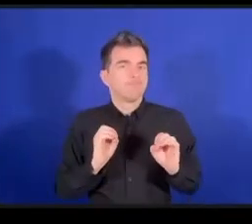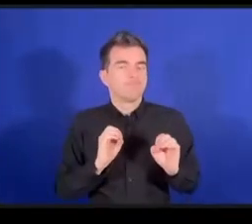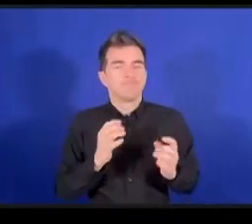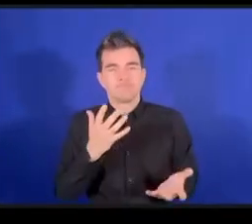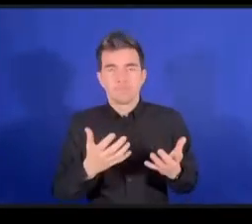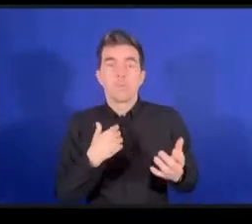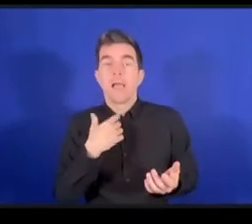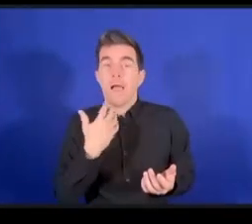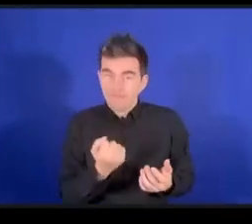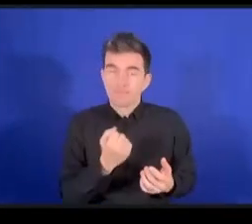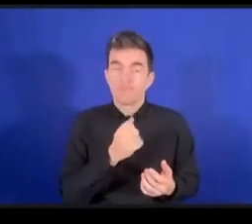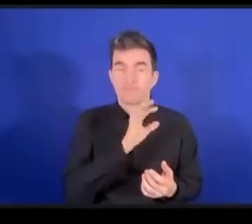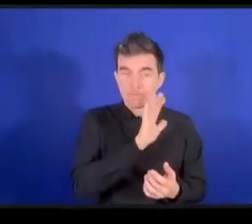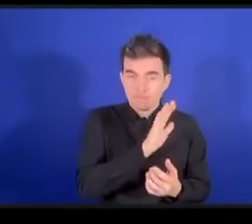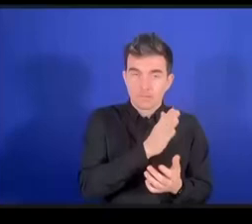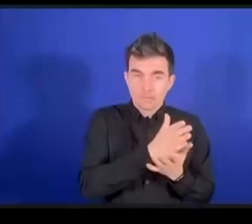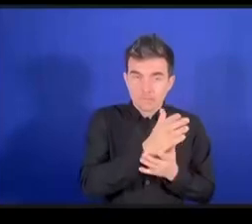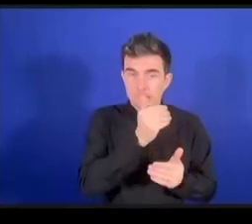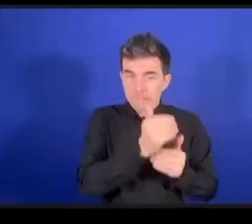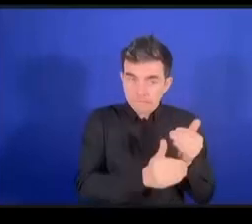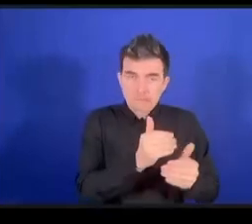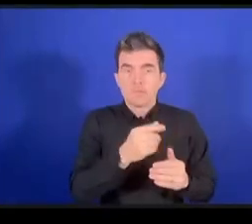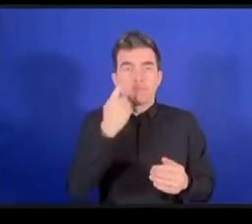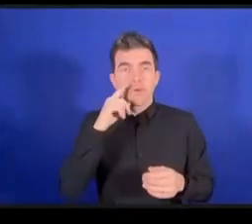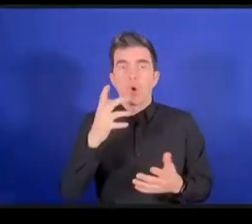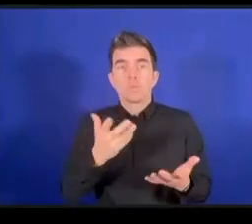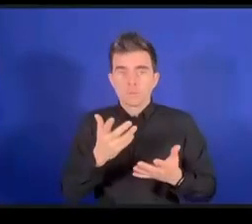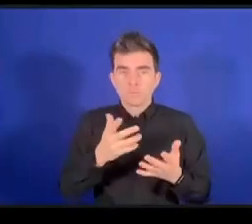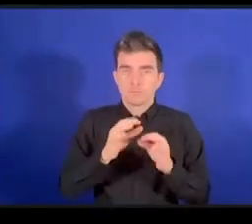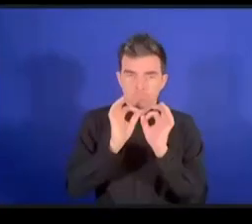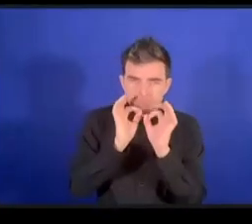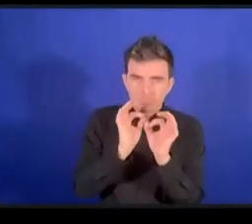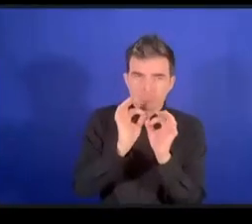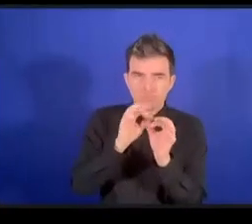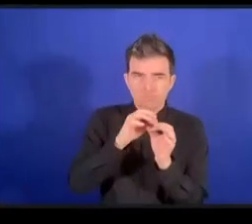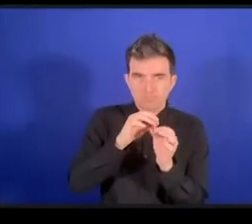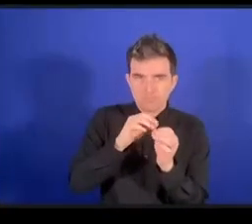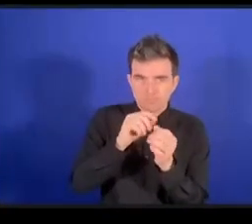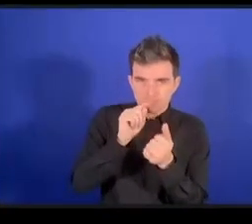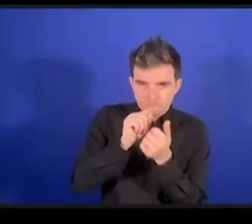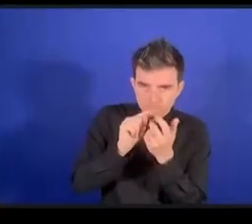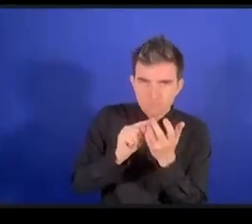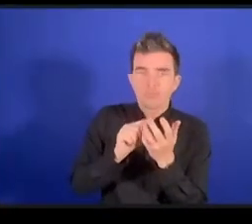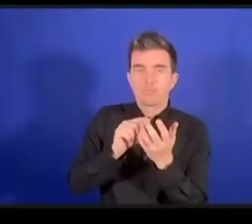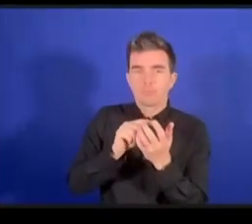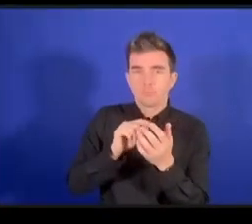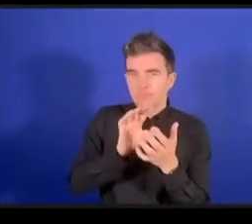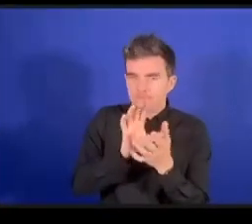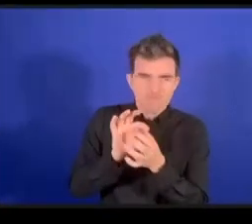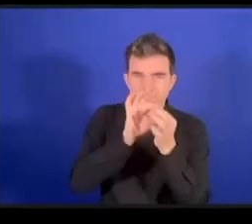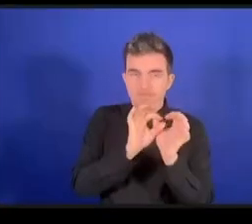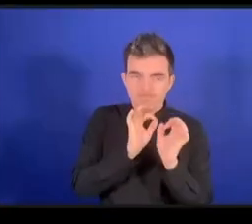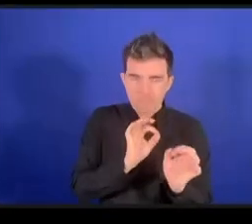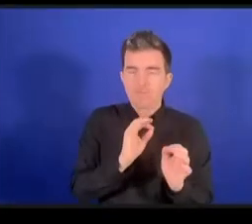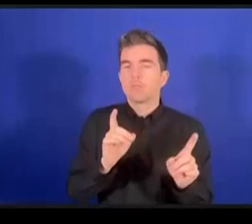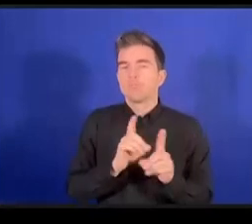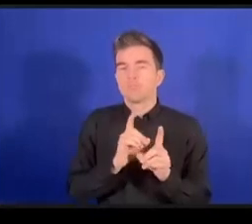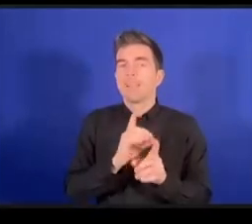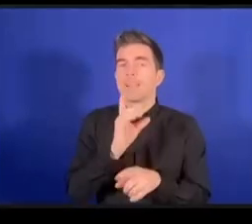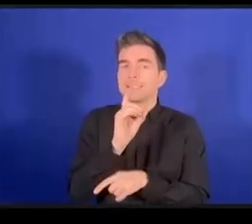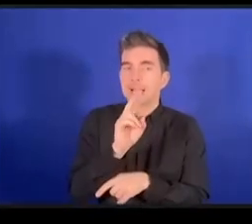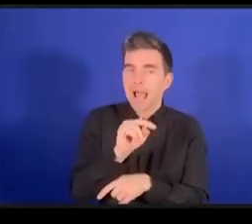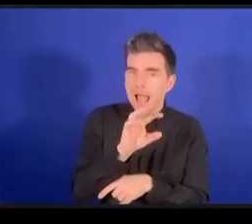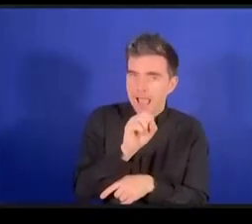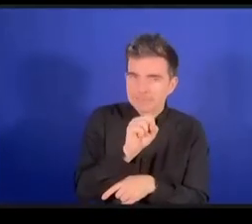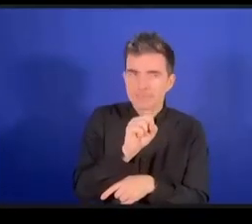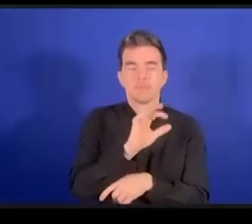in ICANN. We have the standards in the IETF. We have very focalized groups like the anti-phishing